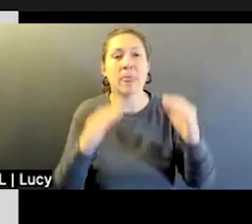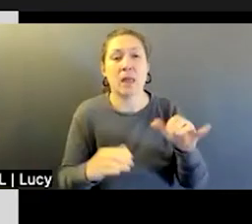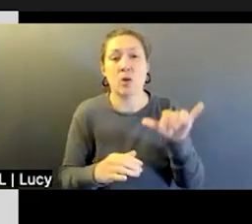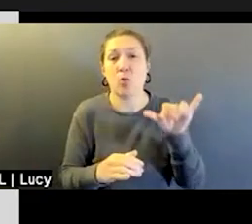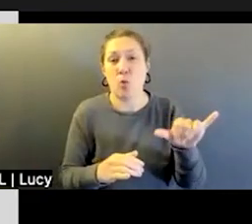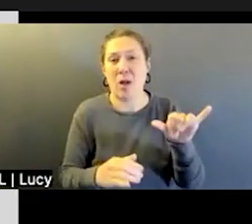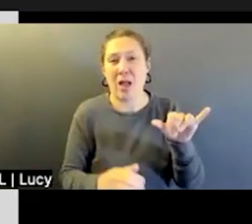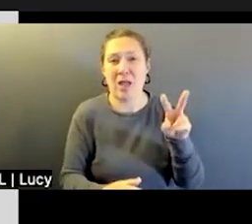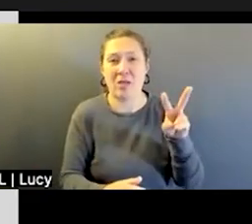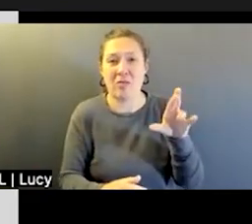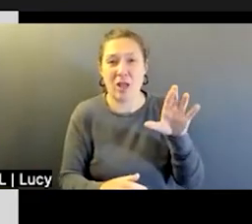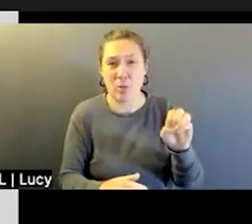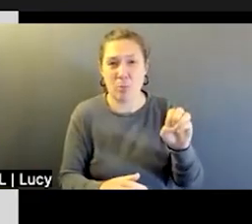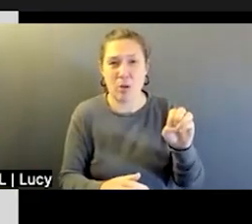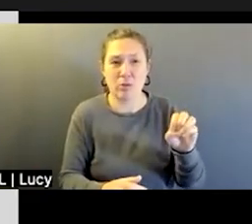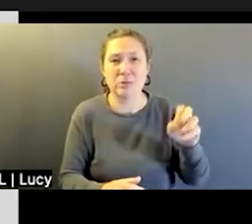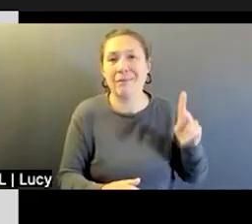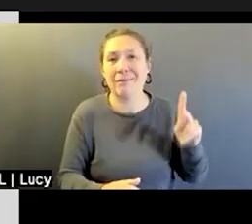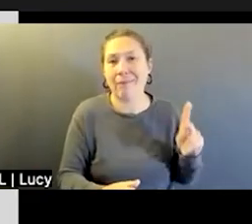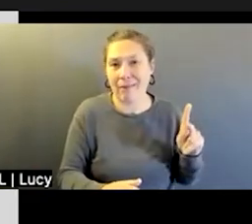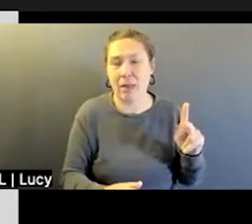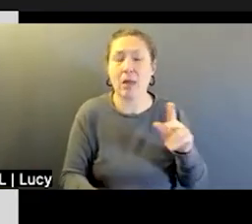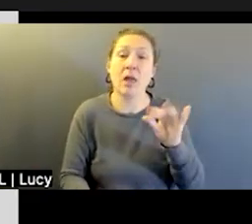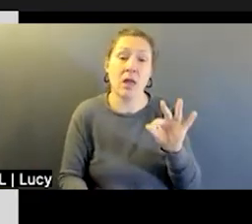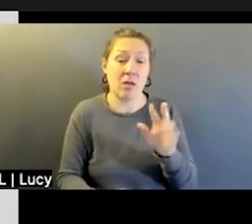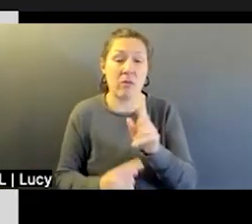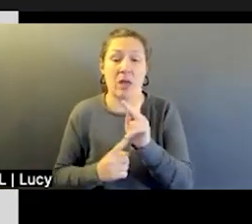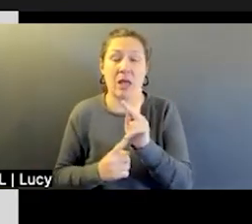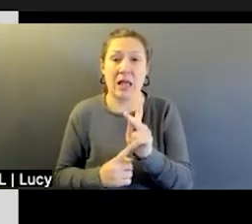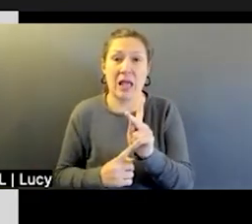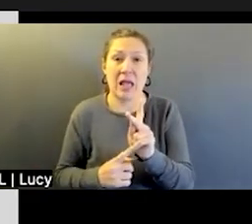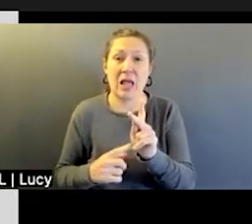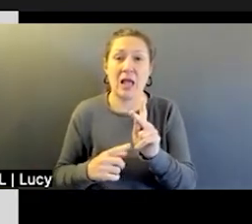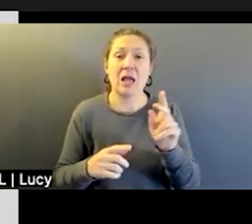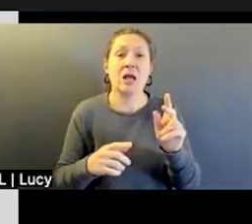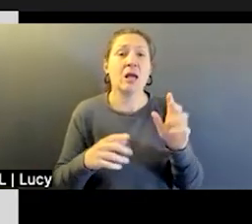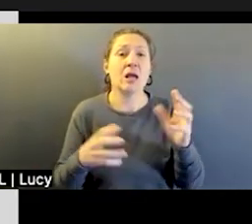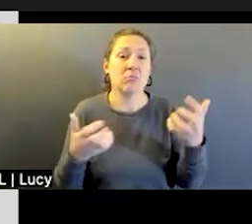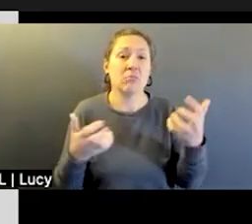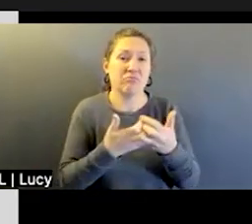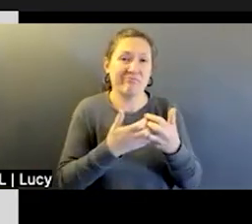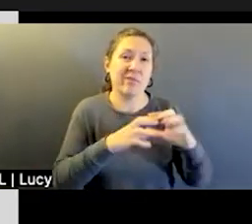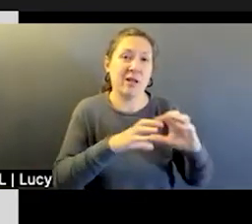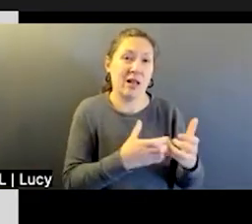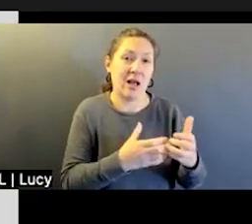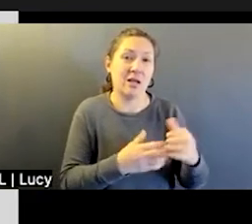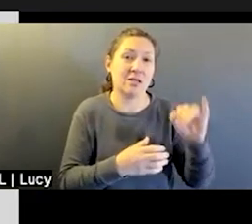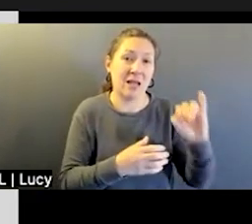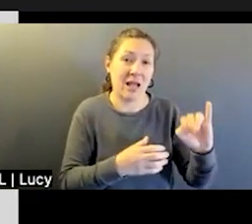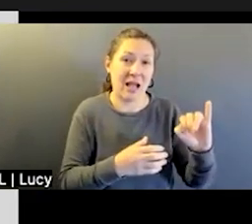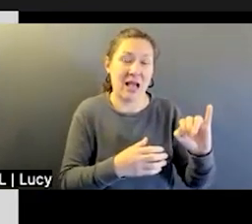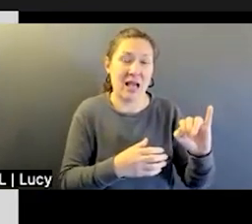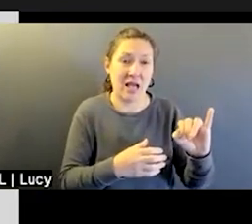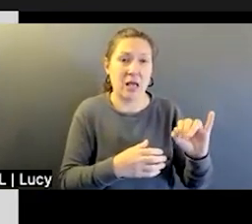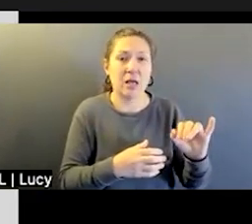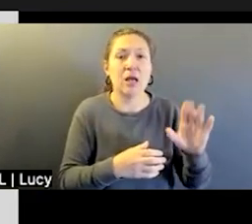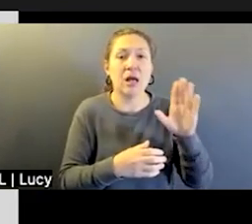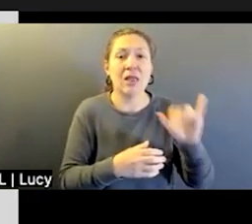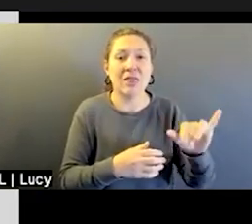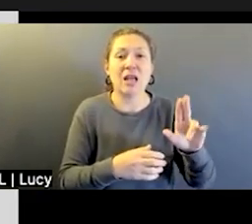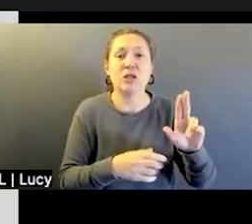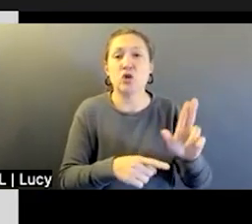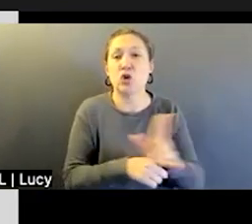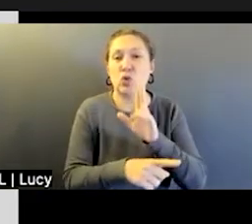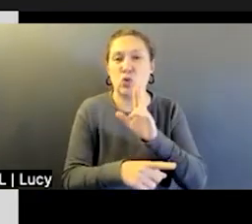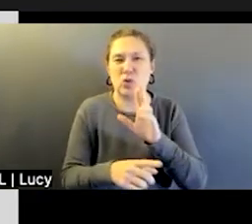IK, when K belongs to class I, is actually used in the model. Okay,